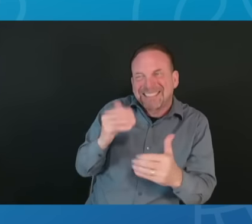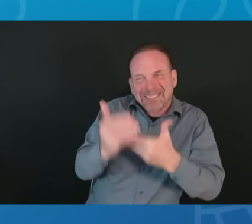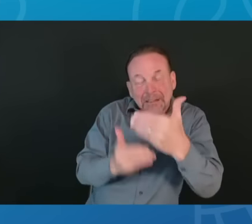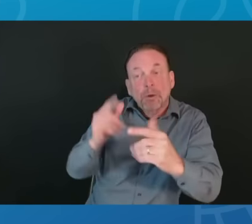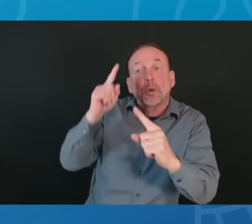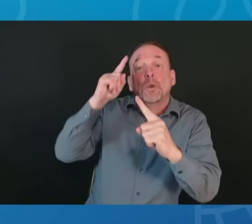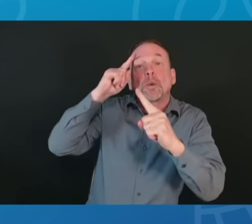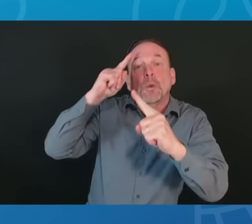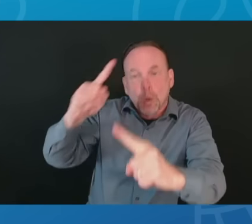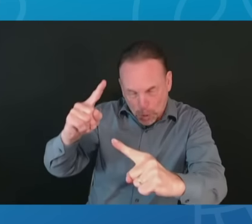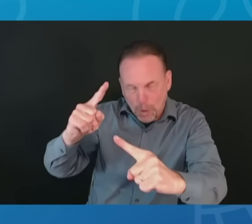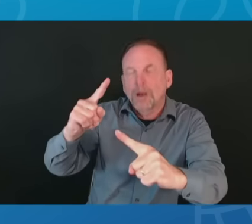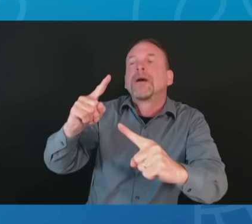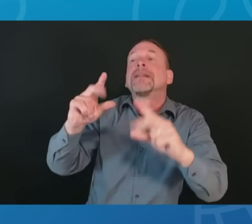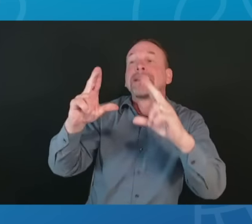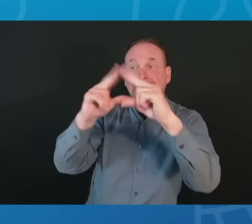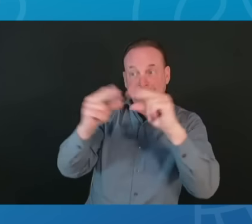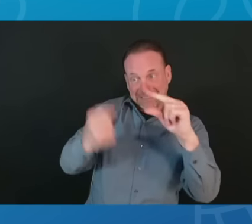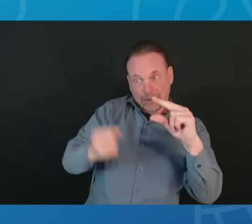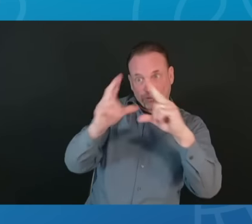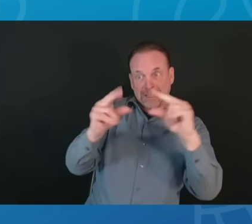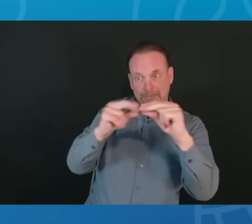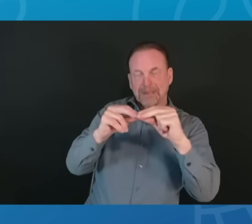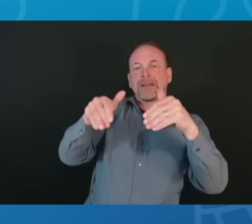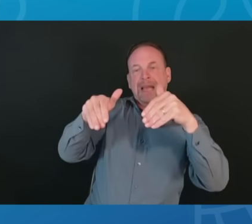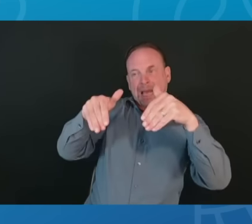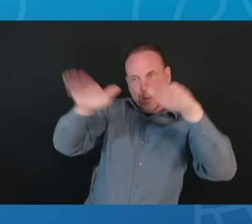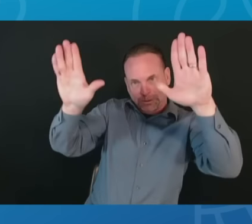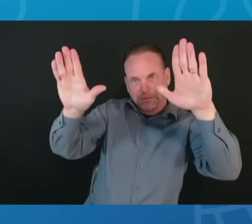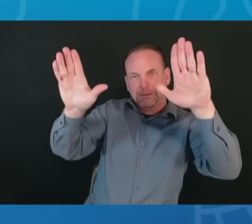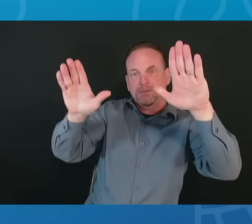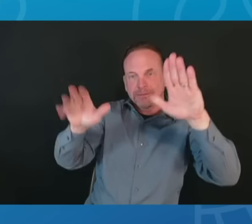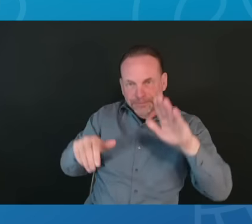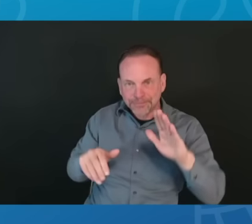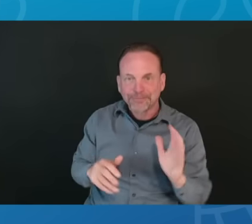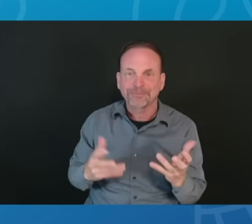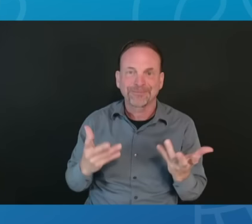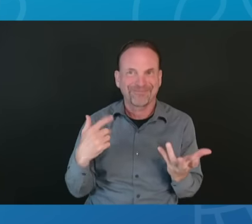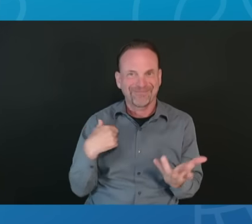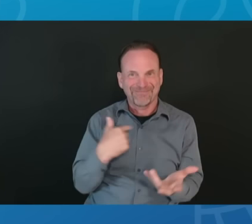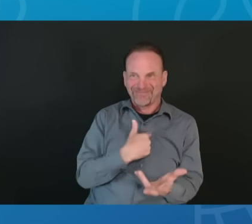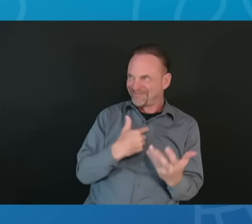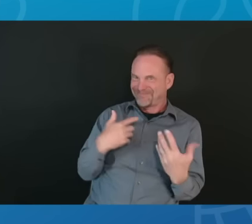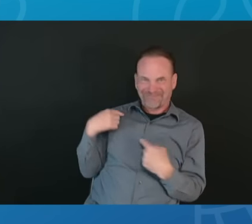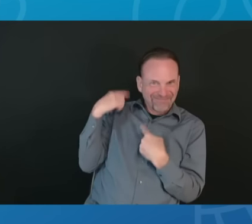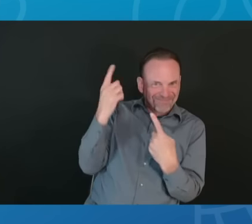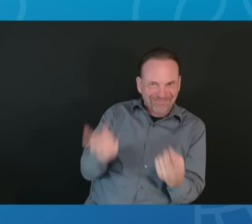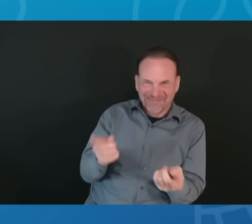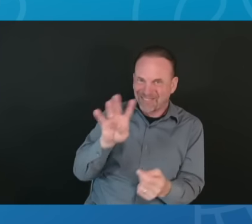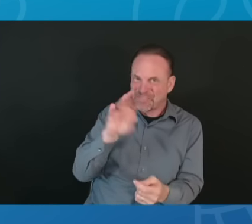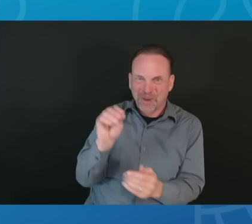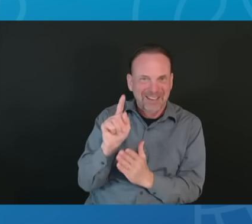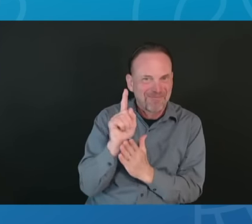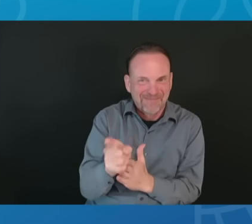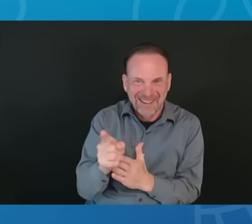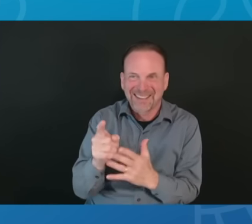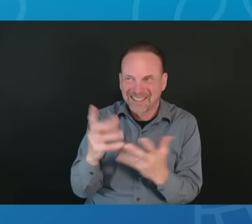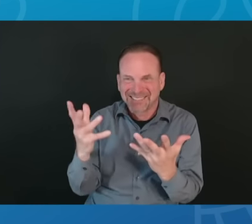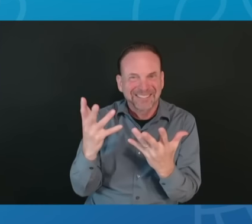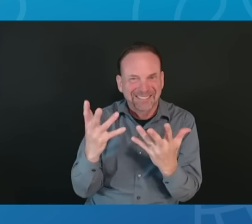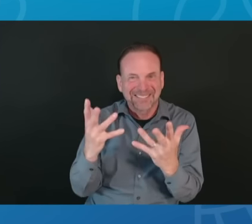I'm only going to go behind you just because we're 40 minutes in. I've got a lot of other people to get to. Okay. Go ahead. Thank you. So in his statement on